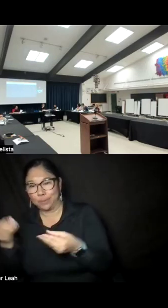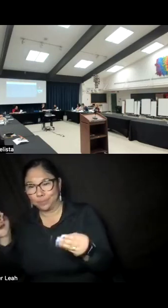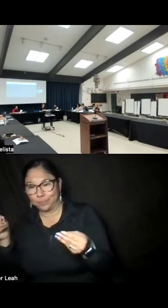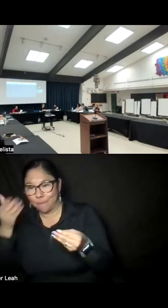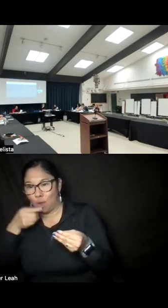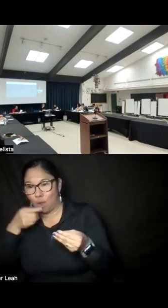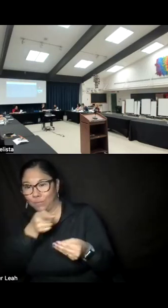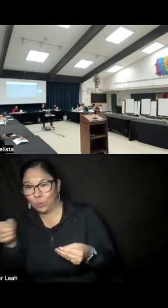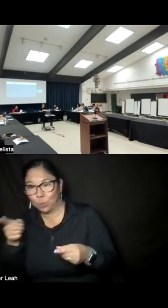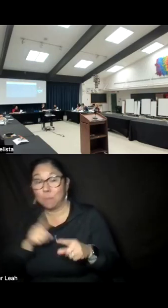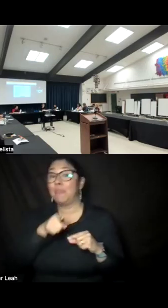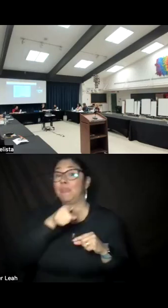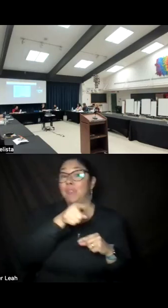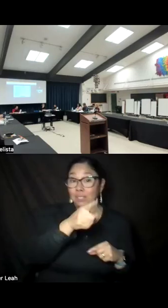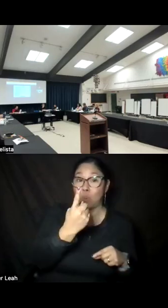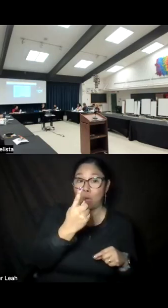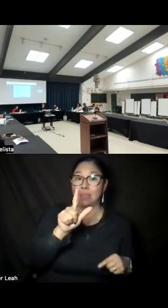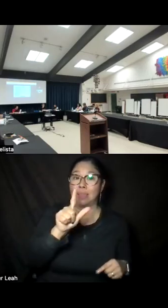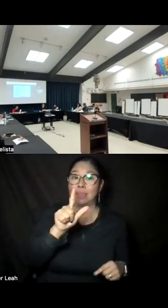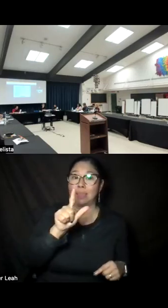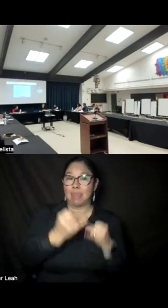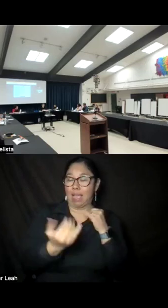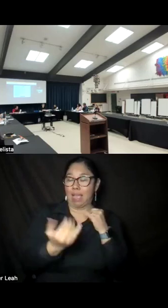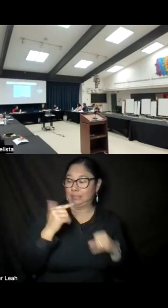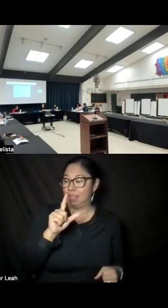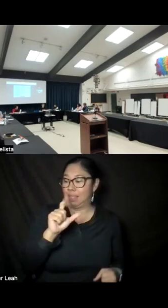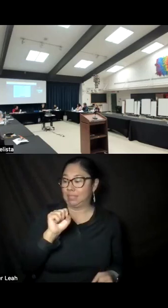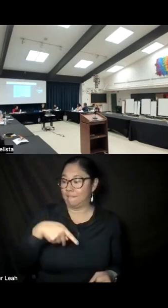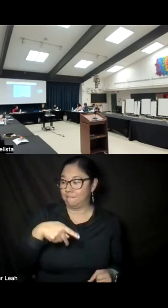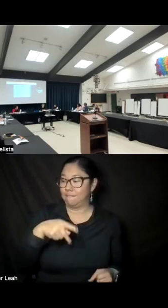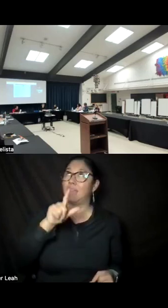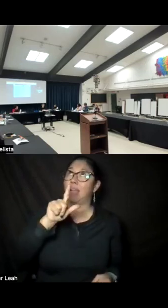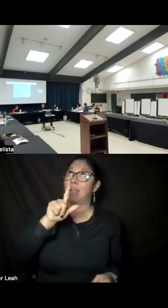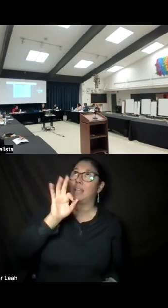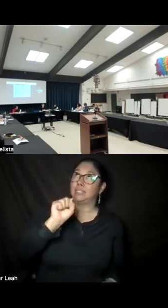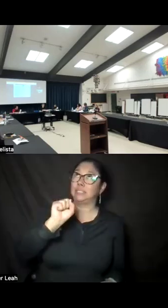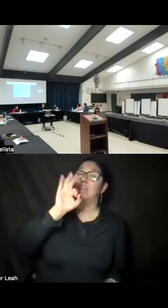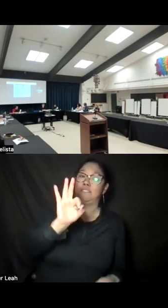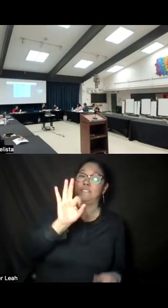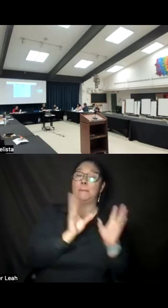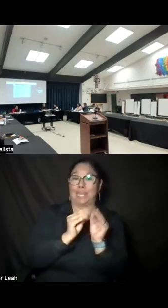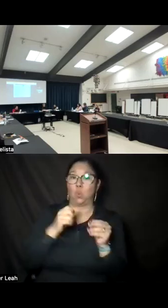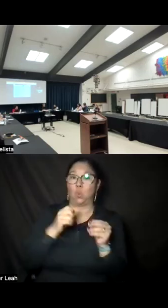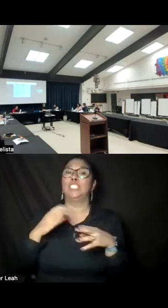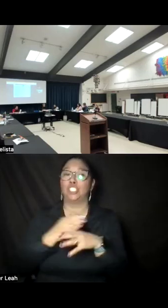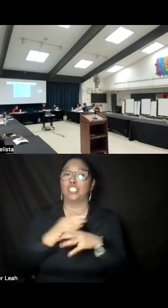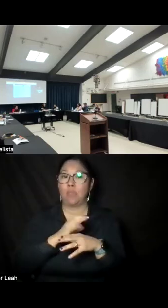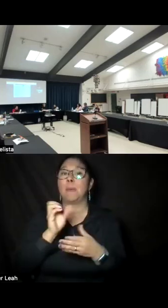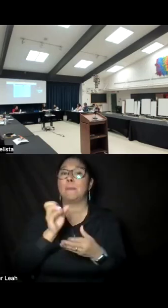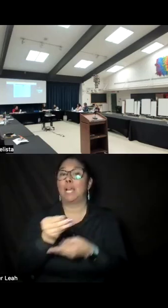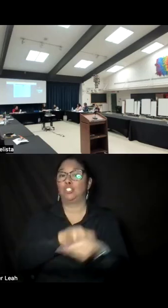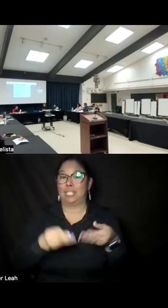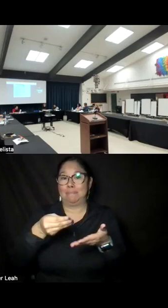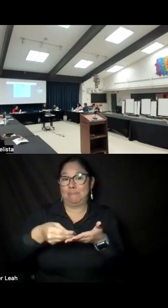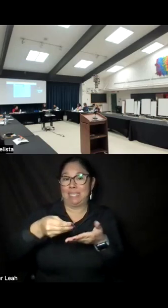At the last SSC meeting, we did share the overall budget number of $218,169. And